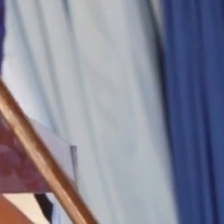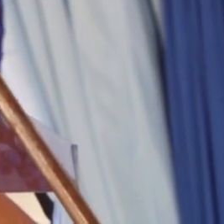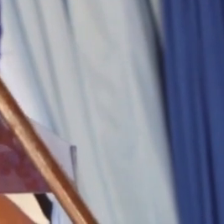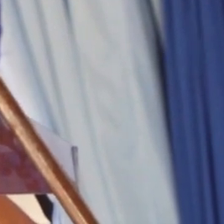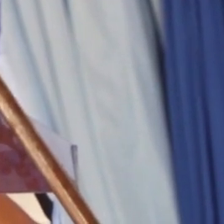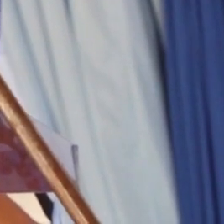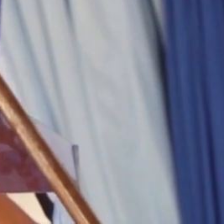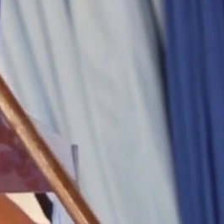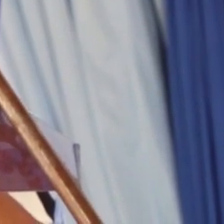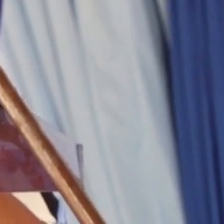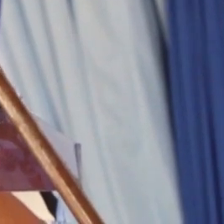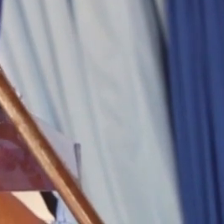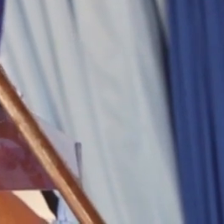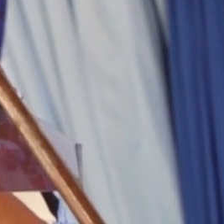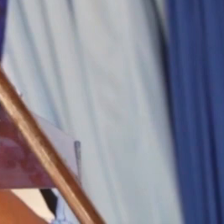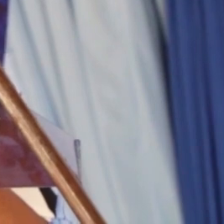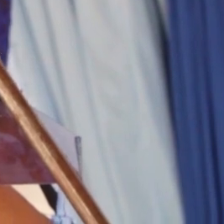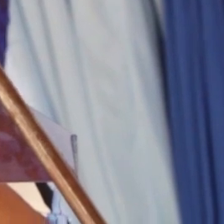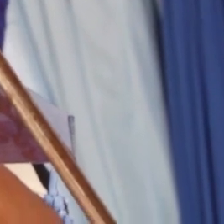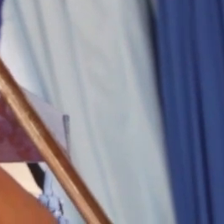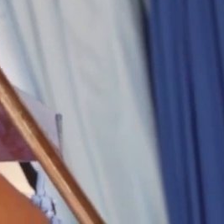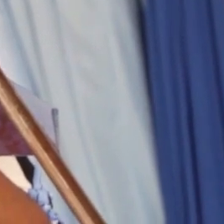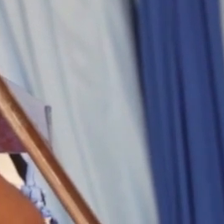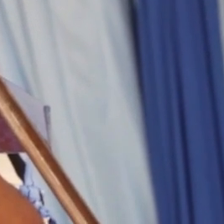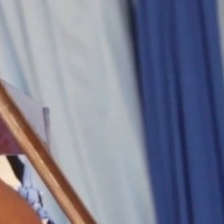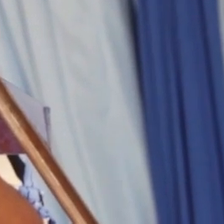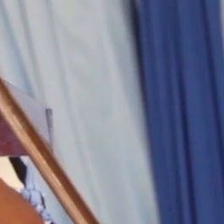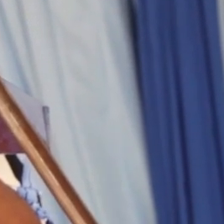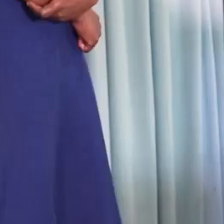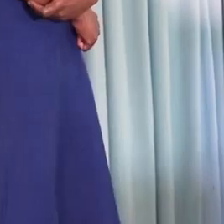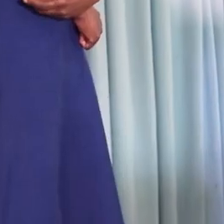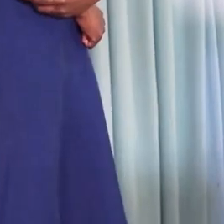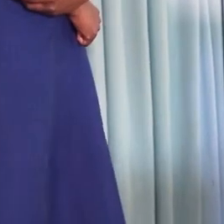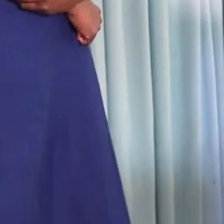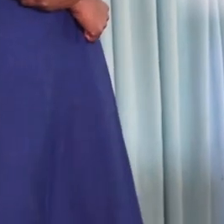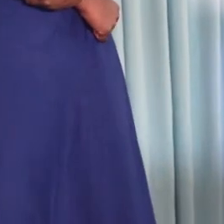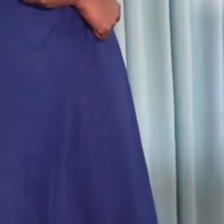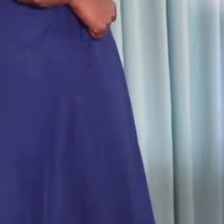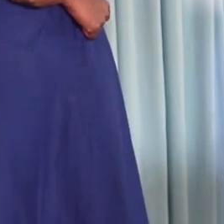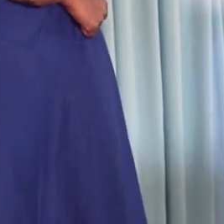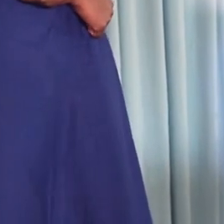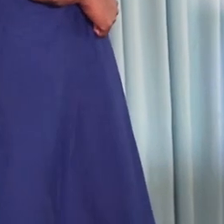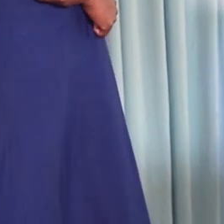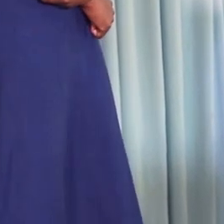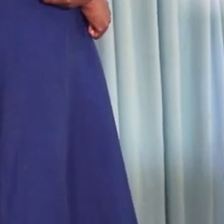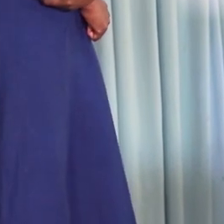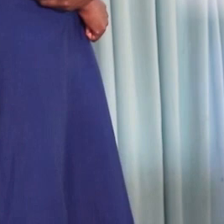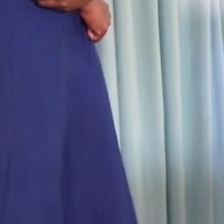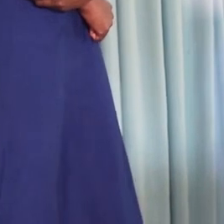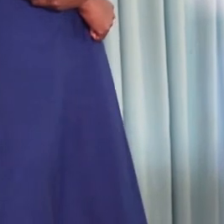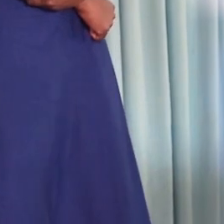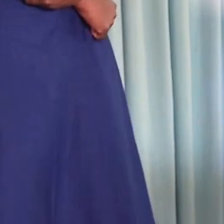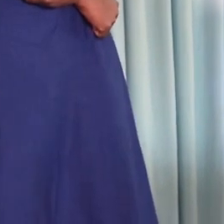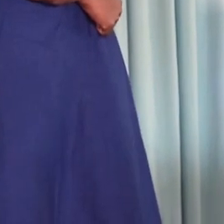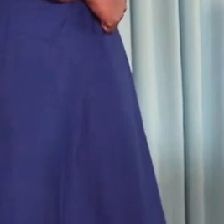and even follow you. We also want to pray that, Lord, forgive our country, those that lead this